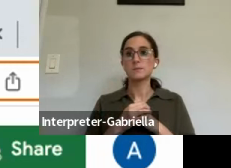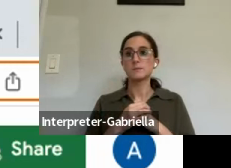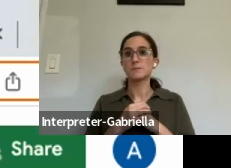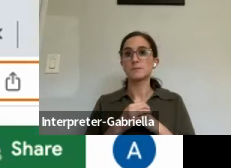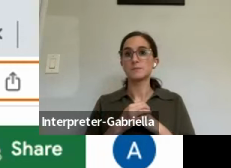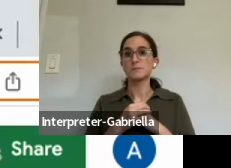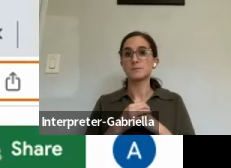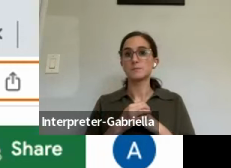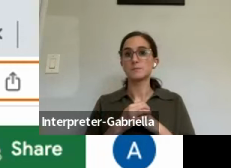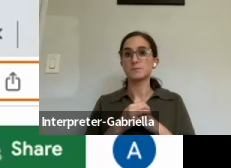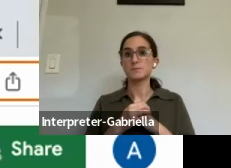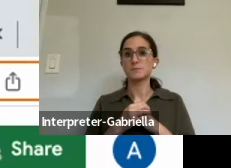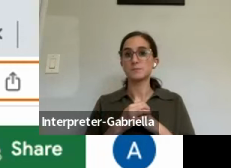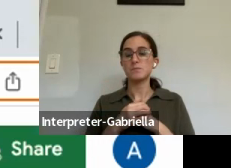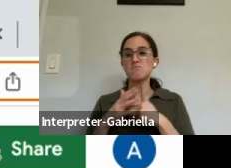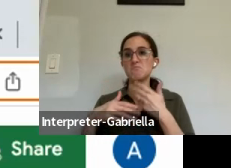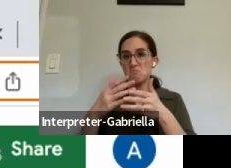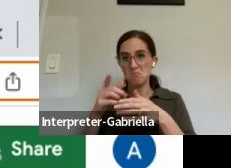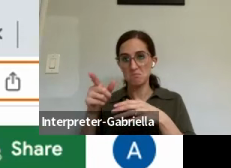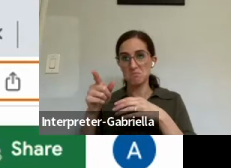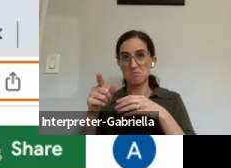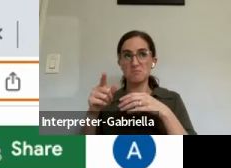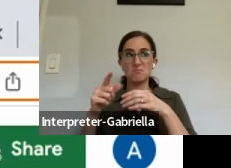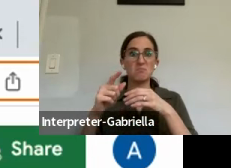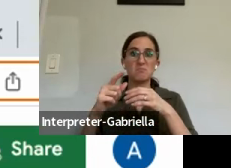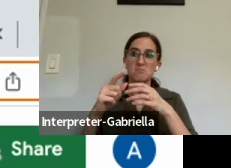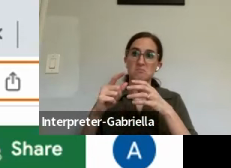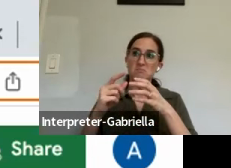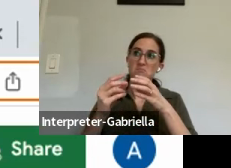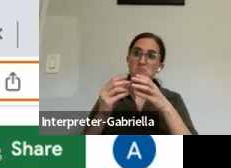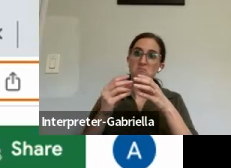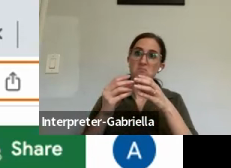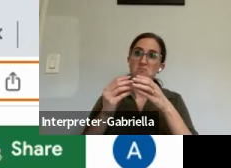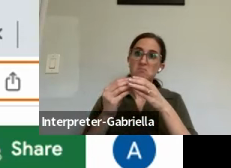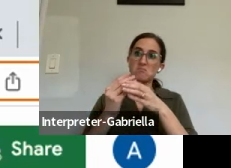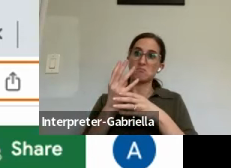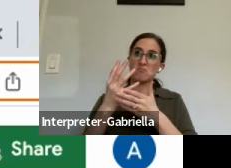go into their own facilities or they commercialize whatever product they're developing at the center.